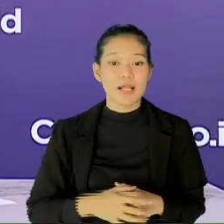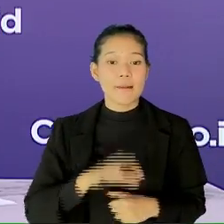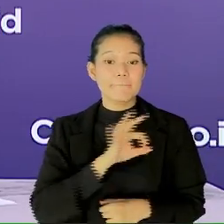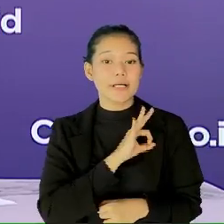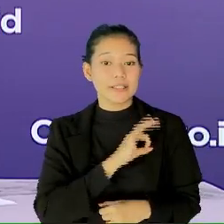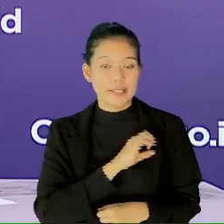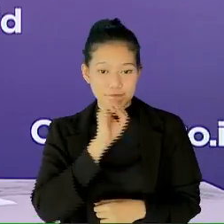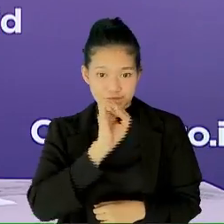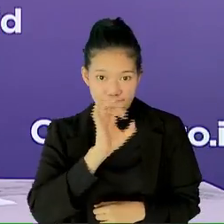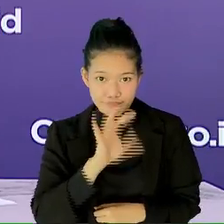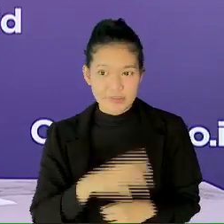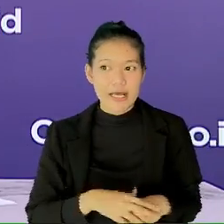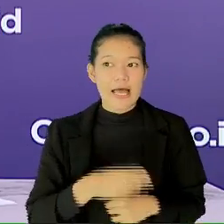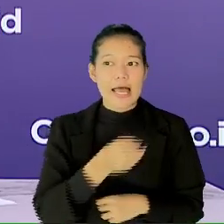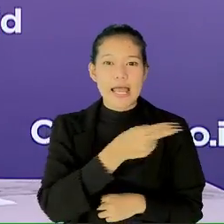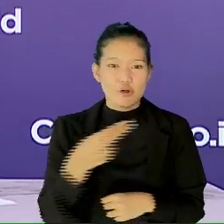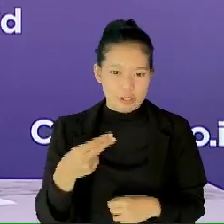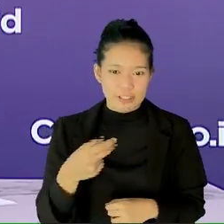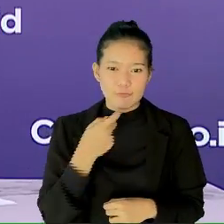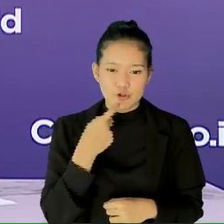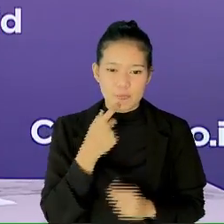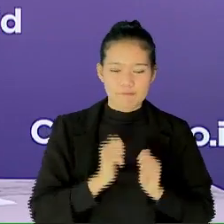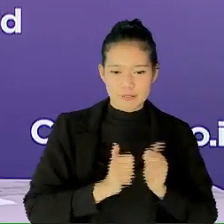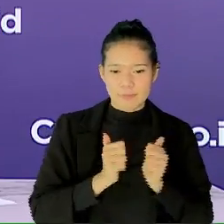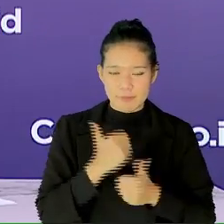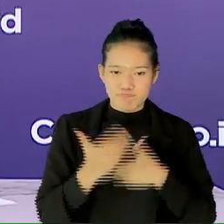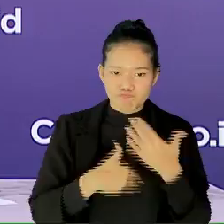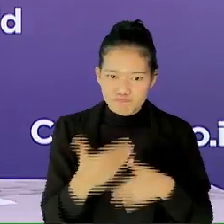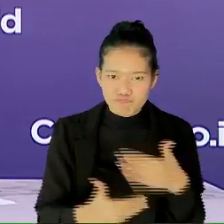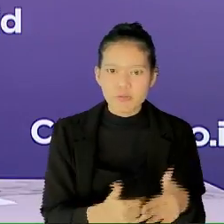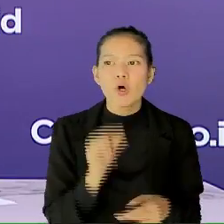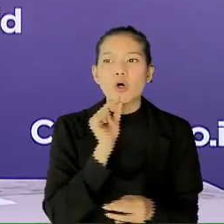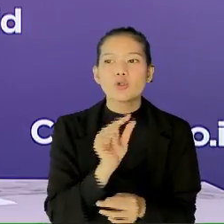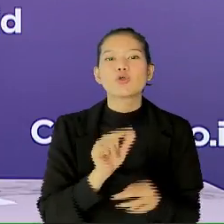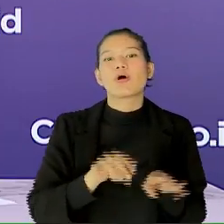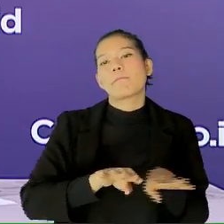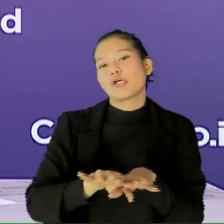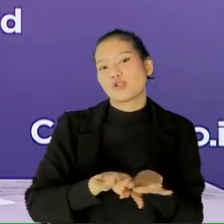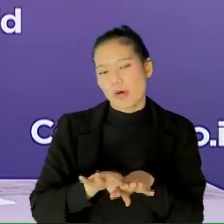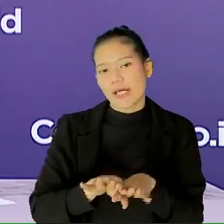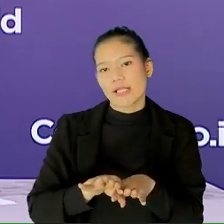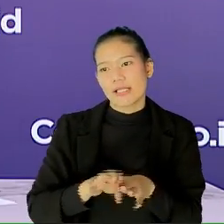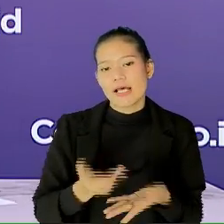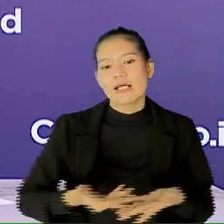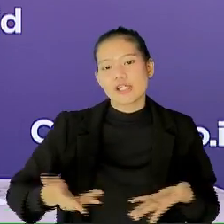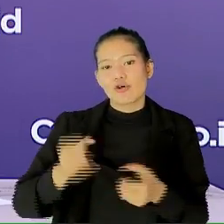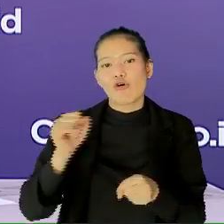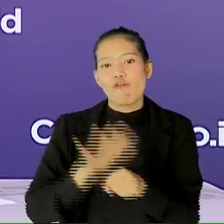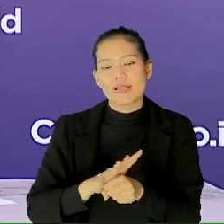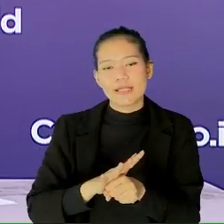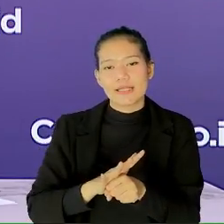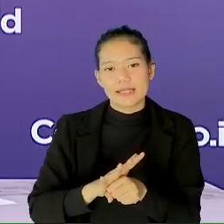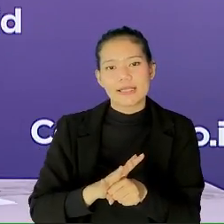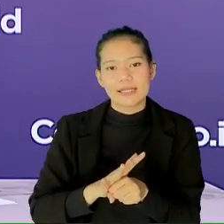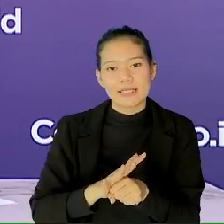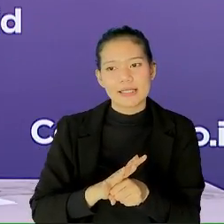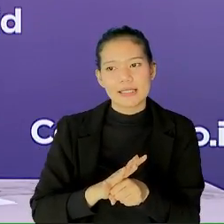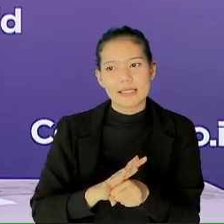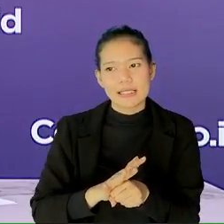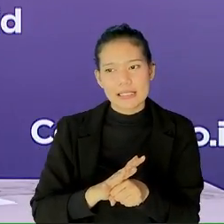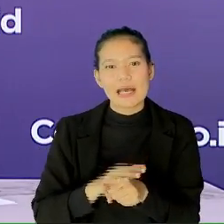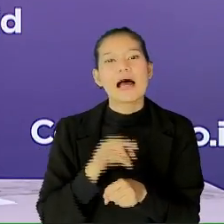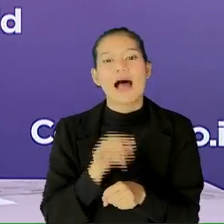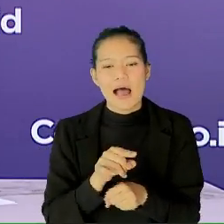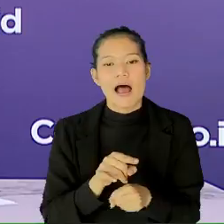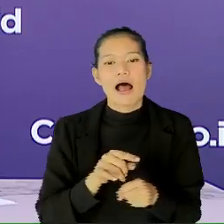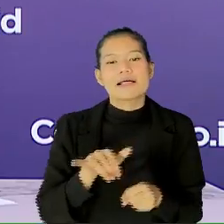President, Indonesia continuously preparing itself to adapt to the COVID-19 situations. It is something that